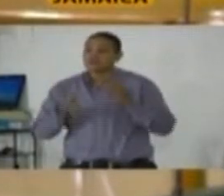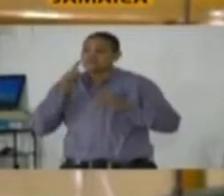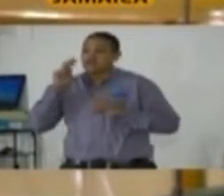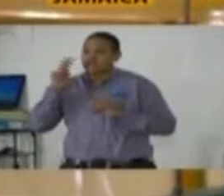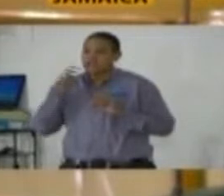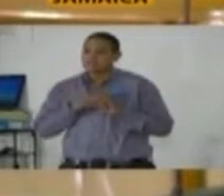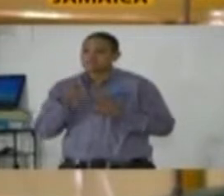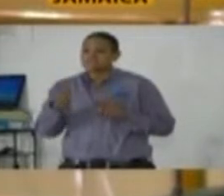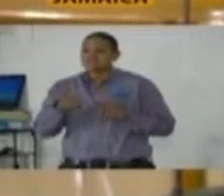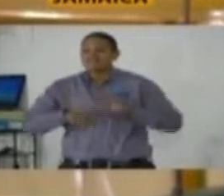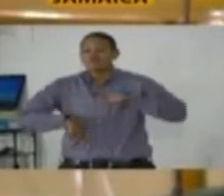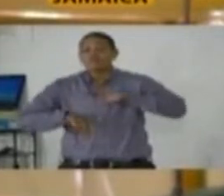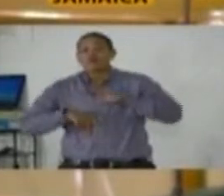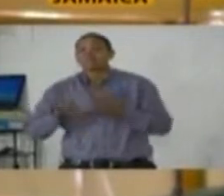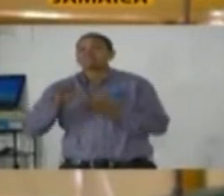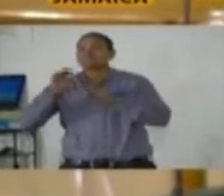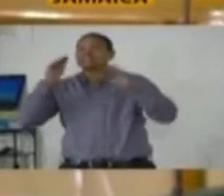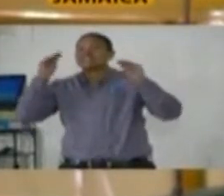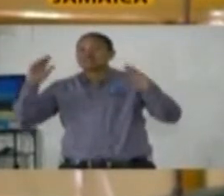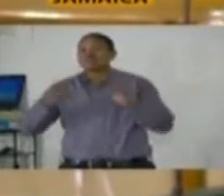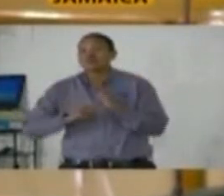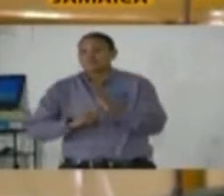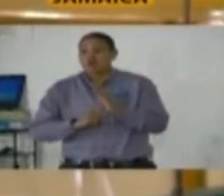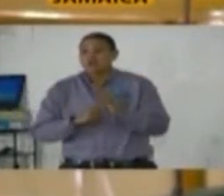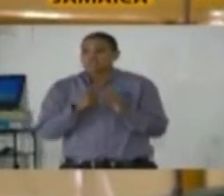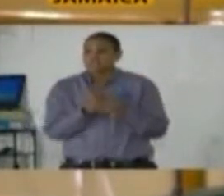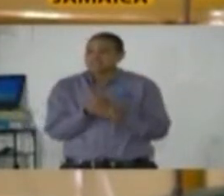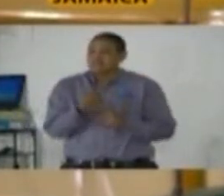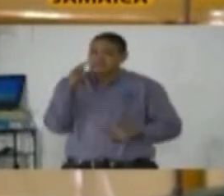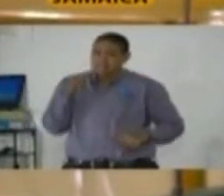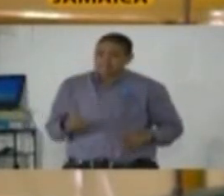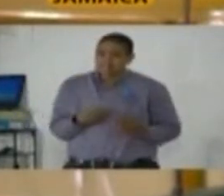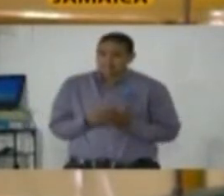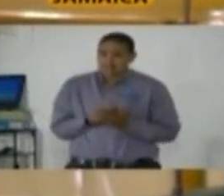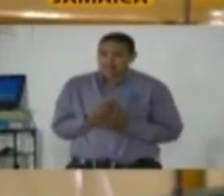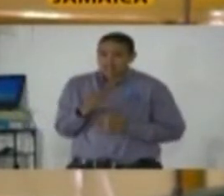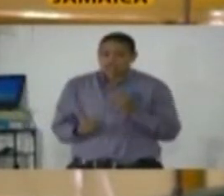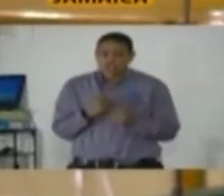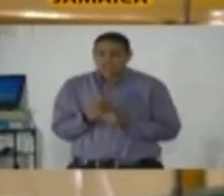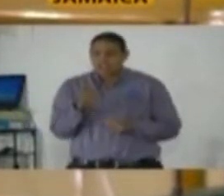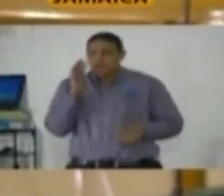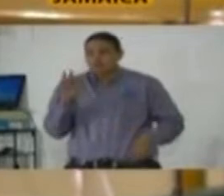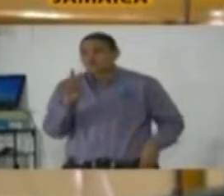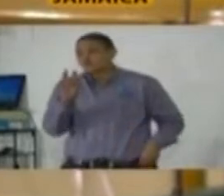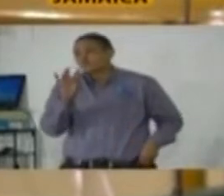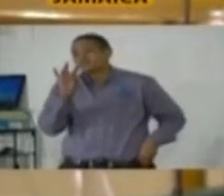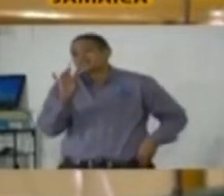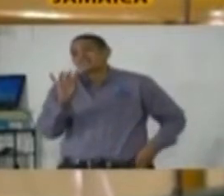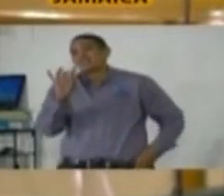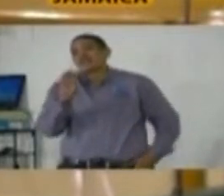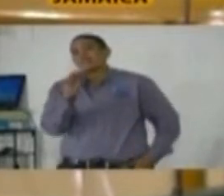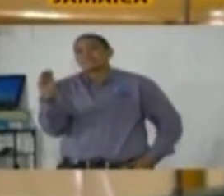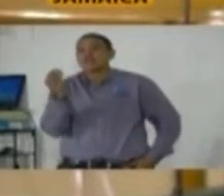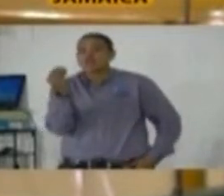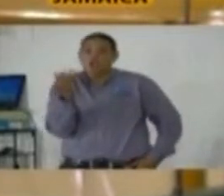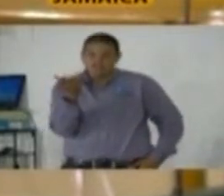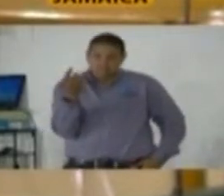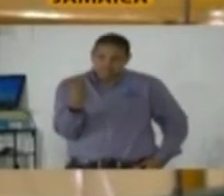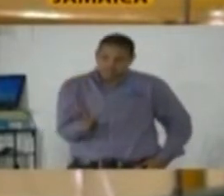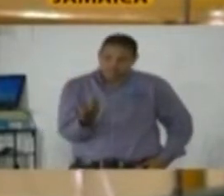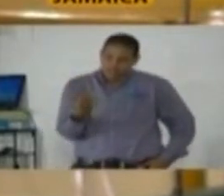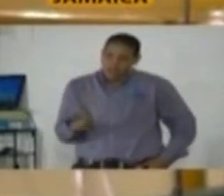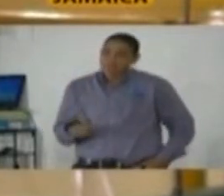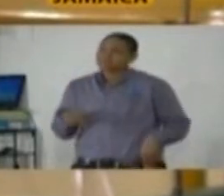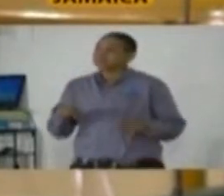implementation of the primary specialist teacher model for this financial year is $378 million.